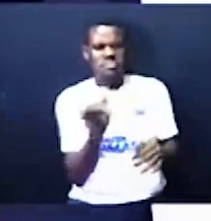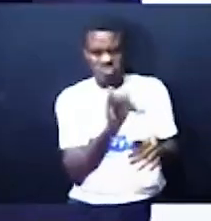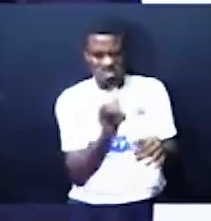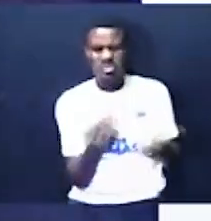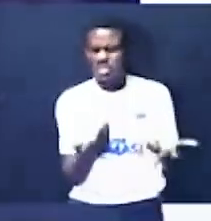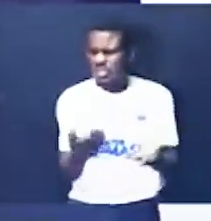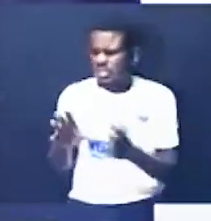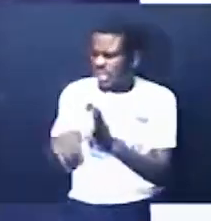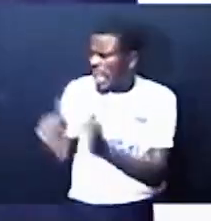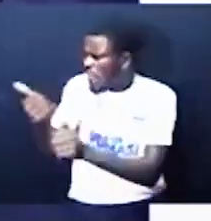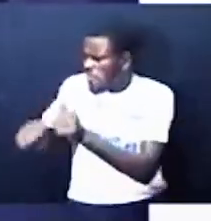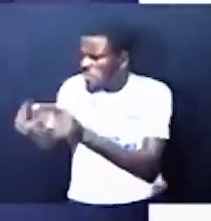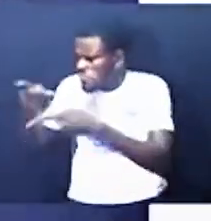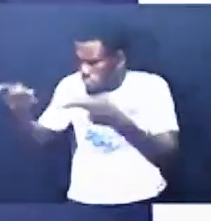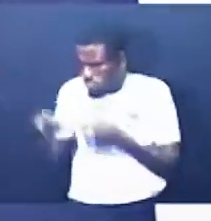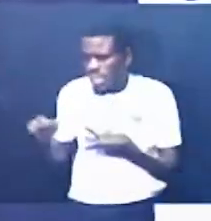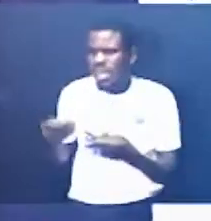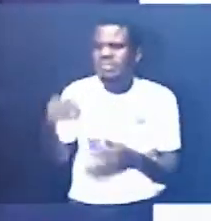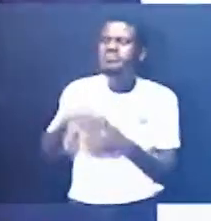holiness.